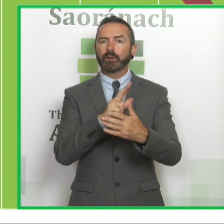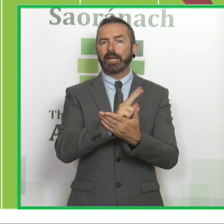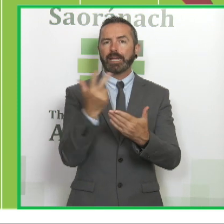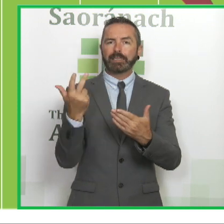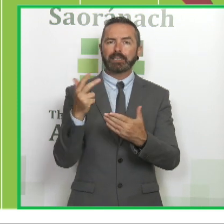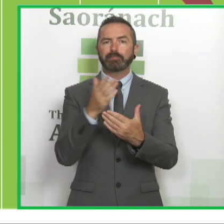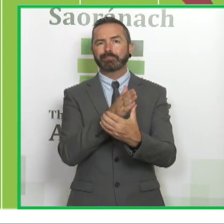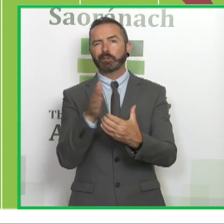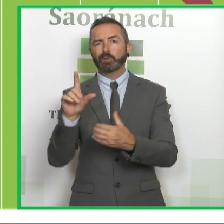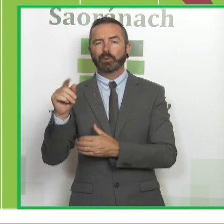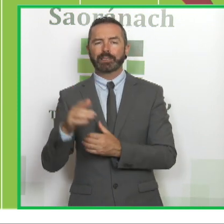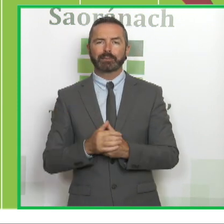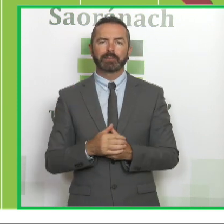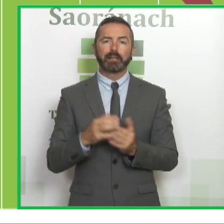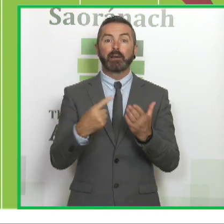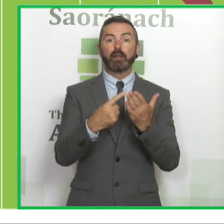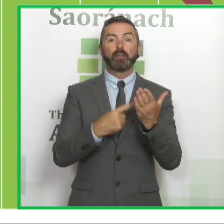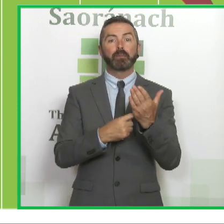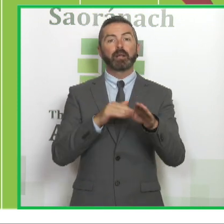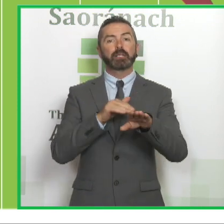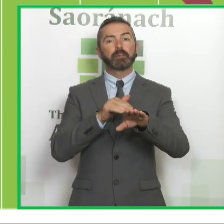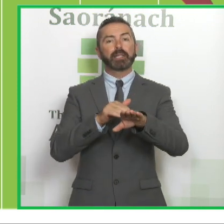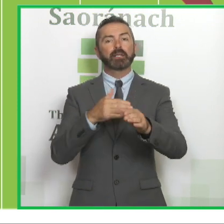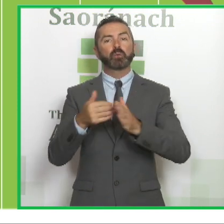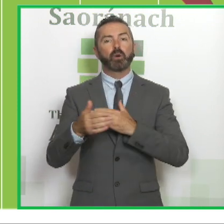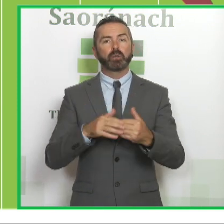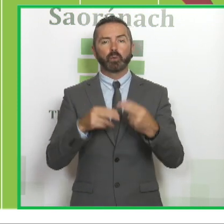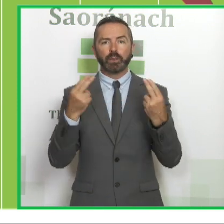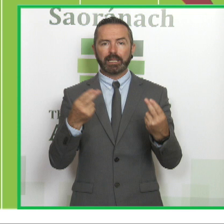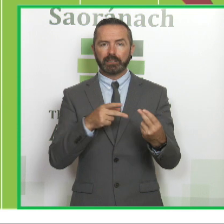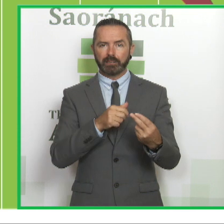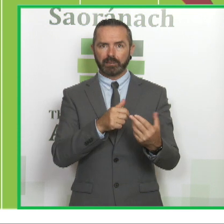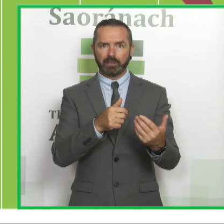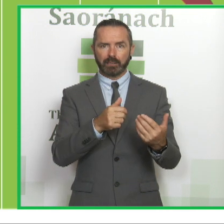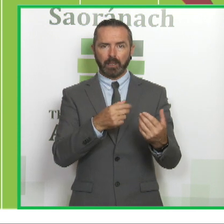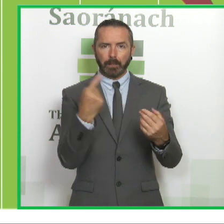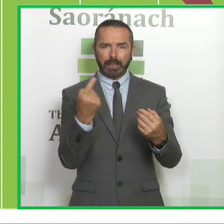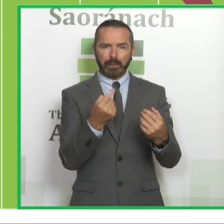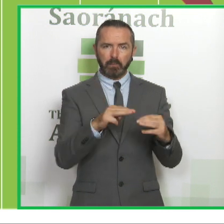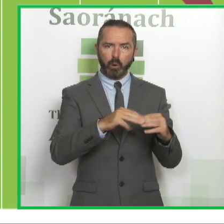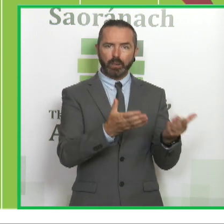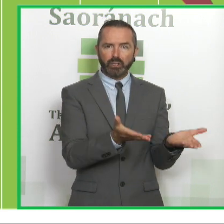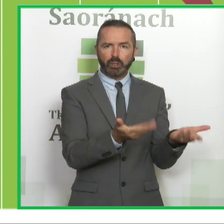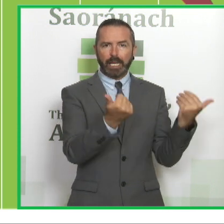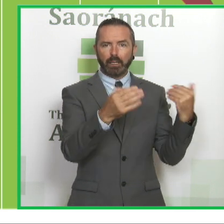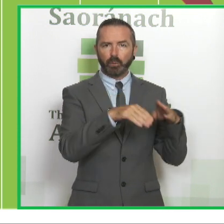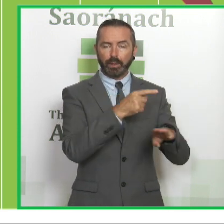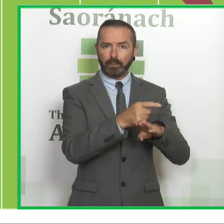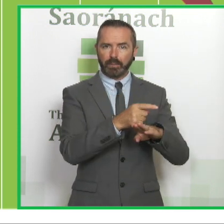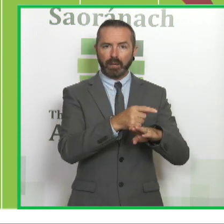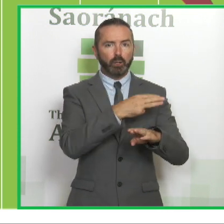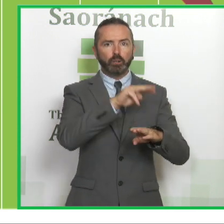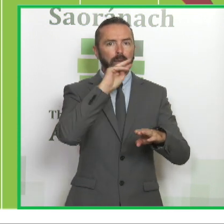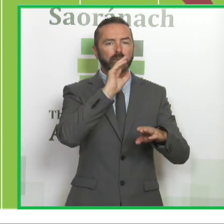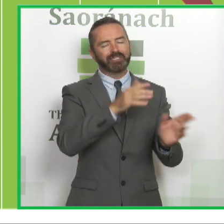policy implication of this is that we should take a light touch with them. That doesn't mean that we don't hold young people accountable for their